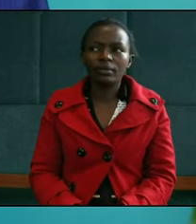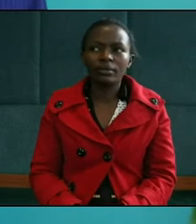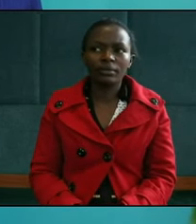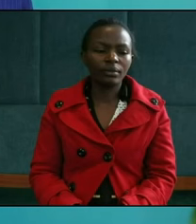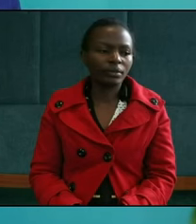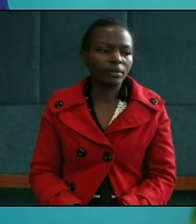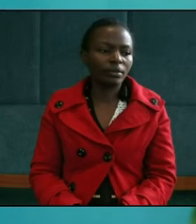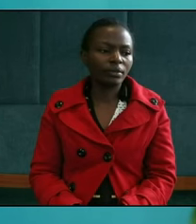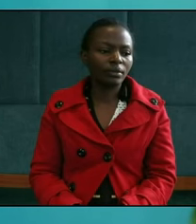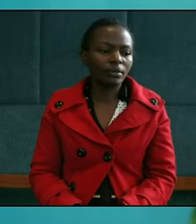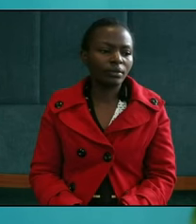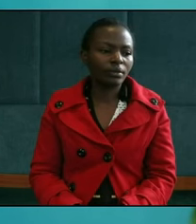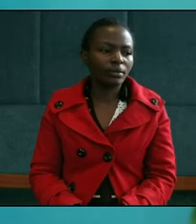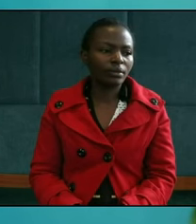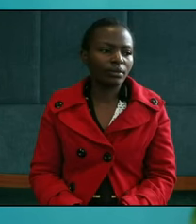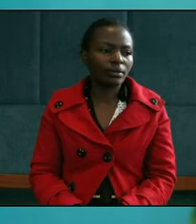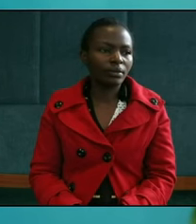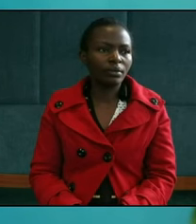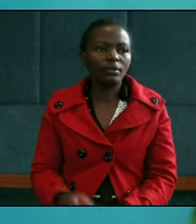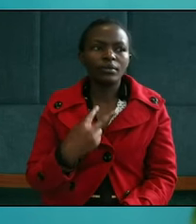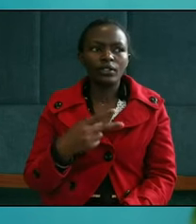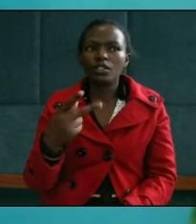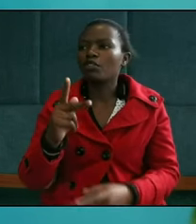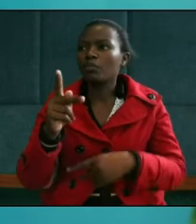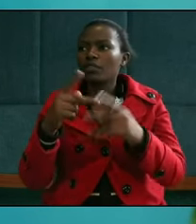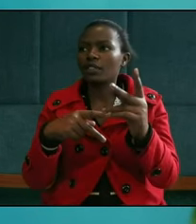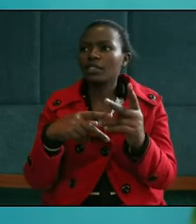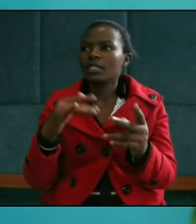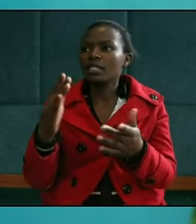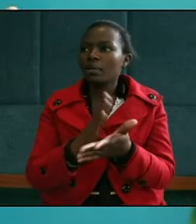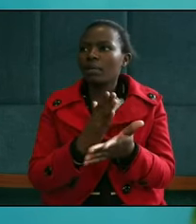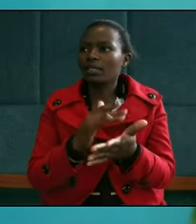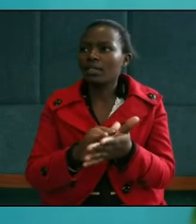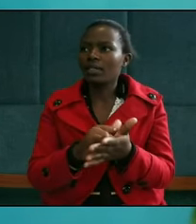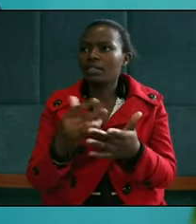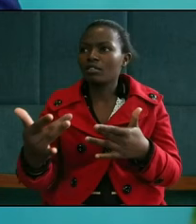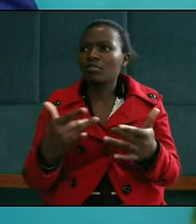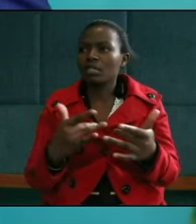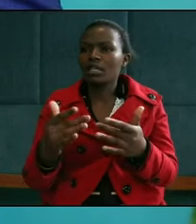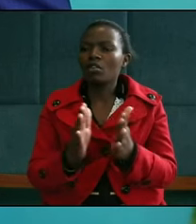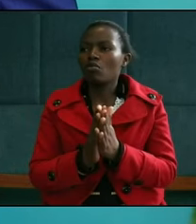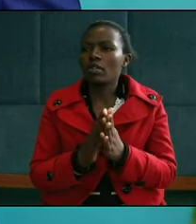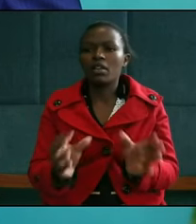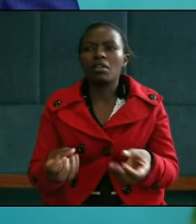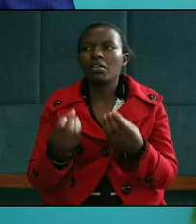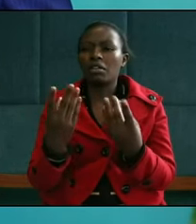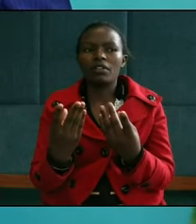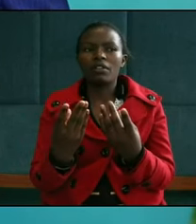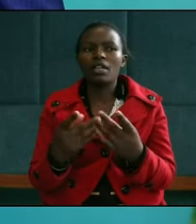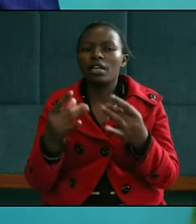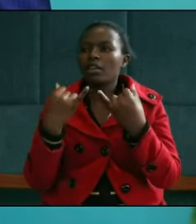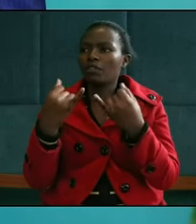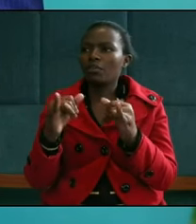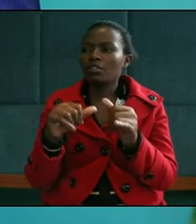The voice of prophecy is a ministry that is concerned with broadcasting the gospel of salvation through